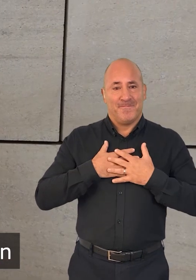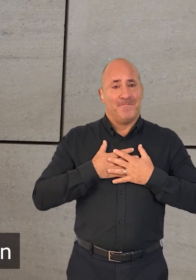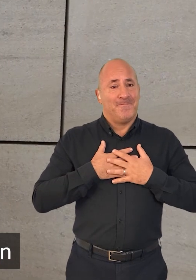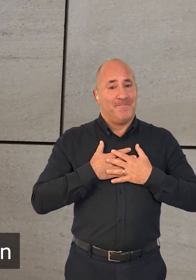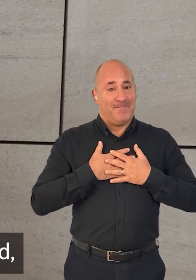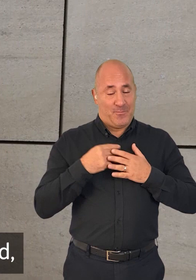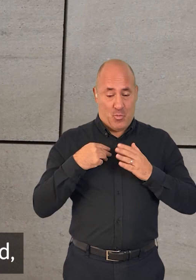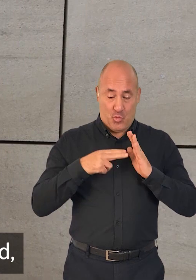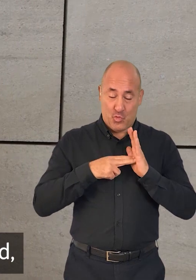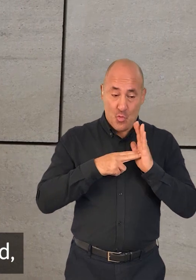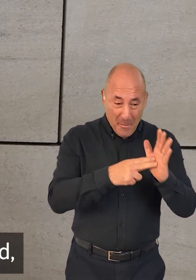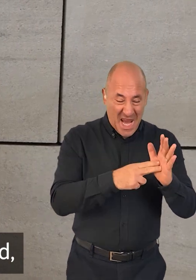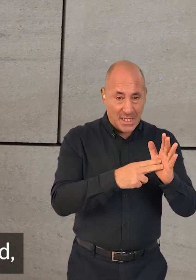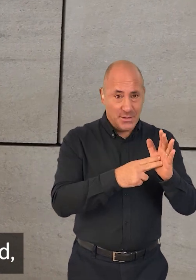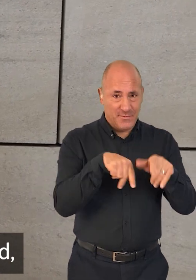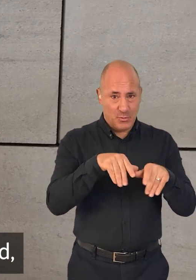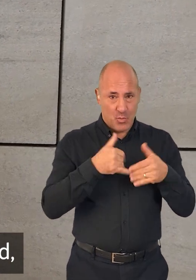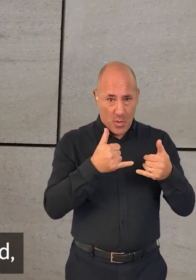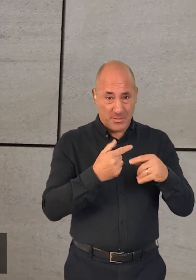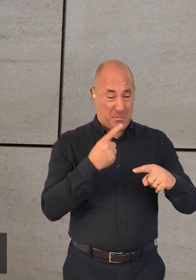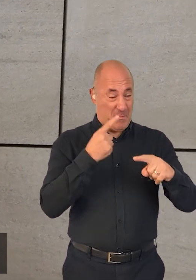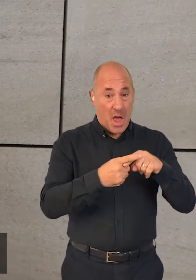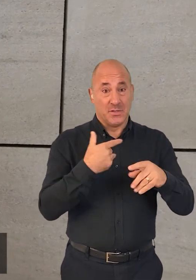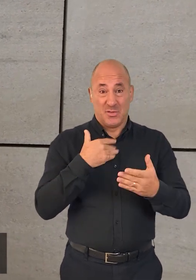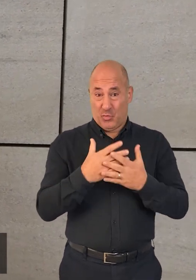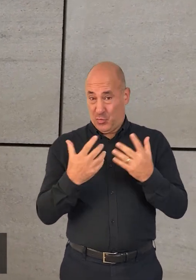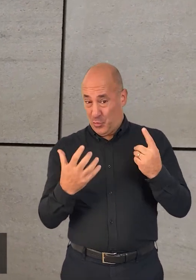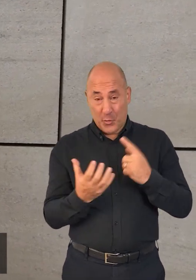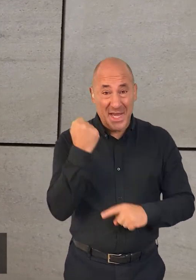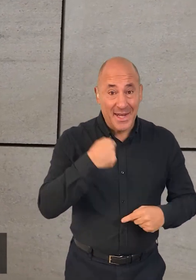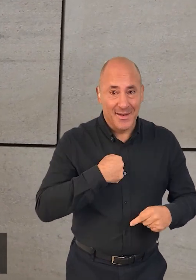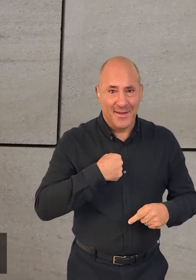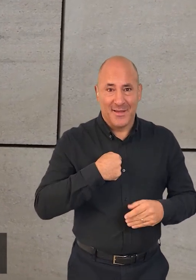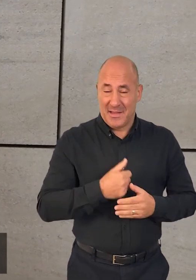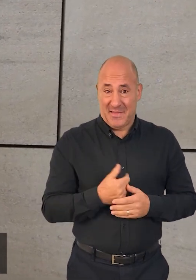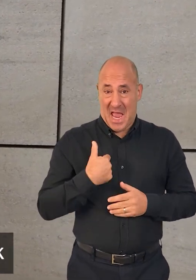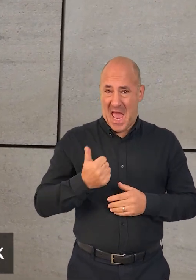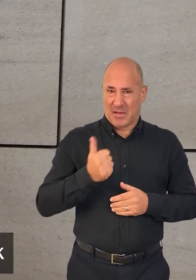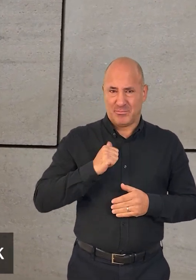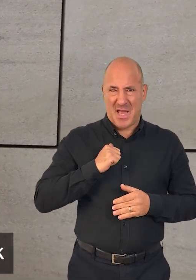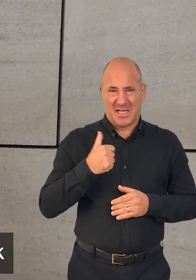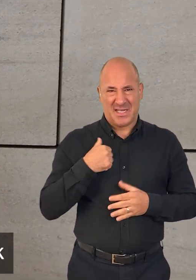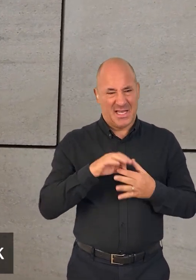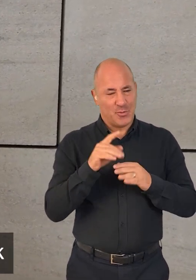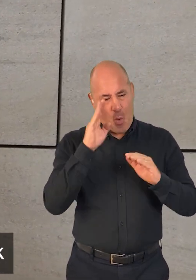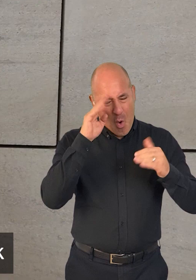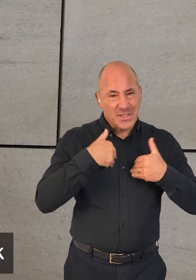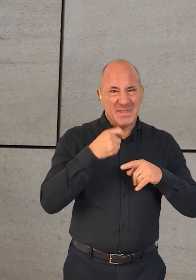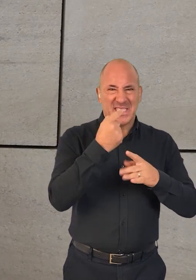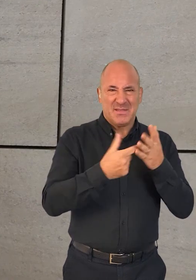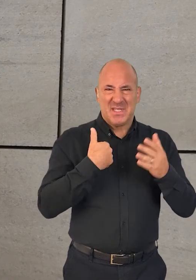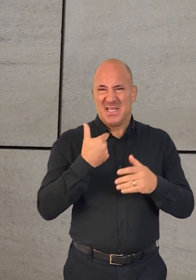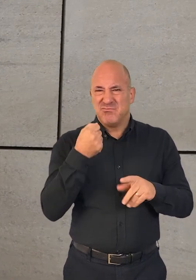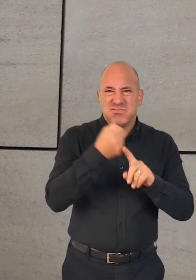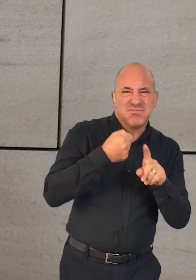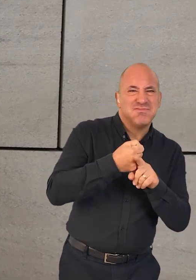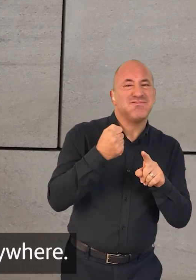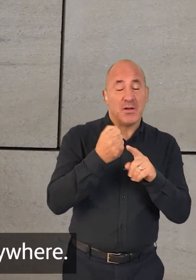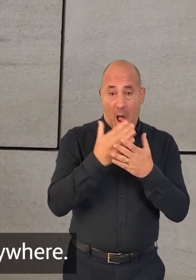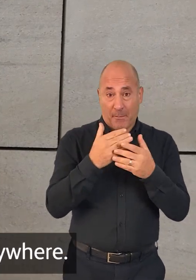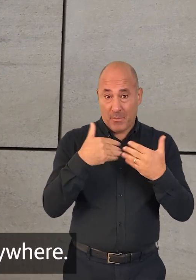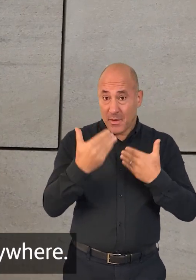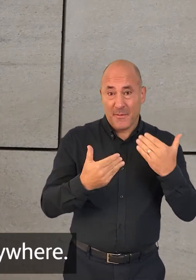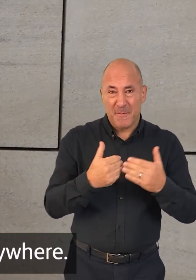I'm so honoured to have been not only nominated for a Sense Award but also to actually win one as well. I never thought that any of the work that I would do